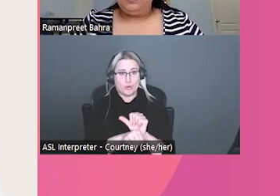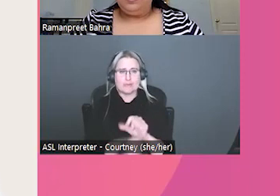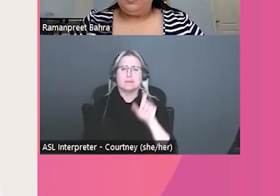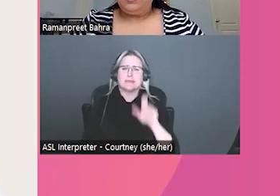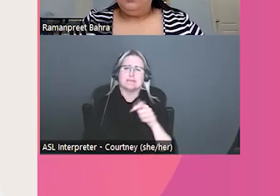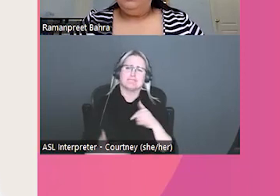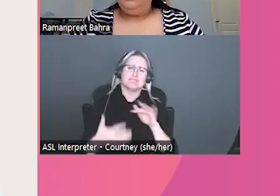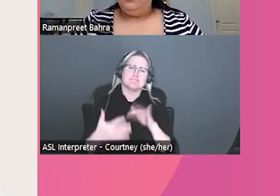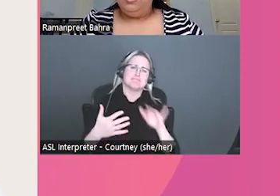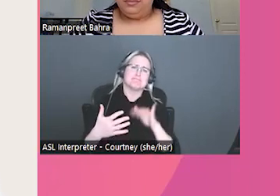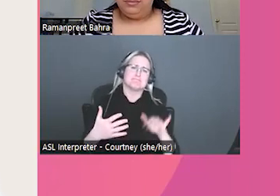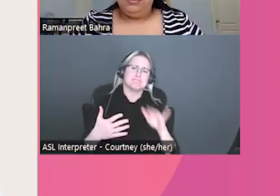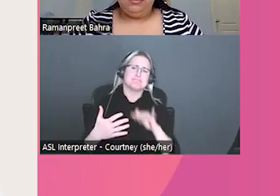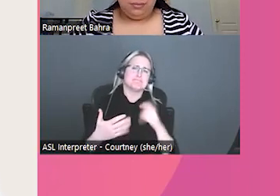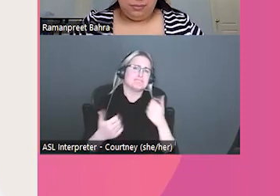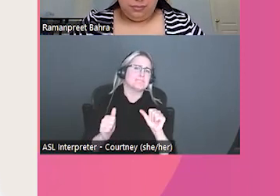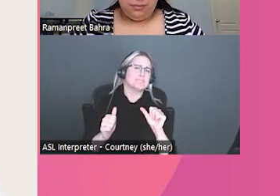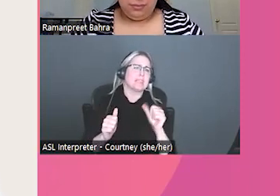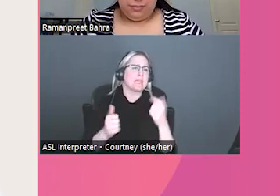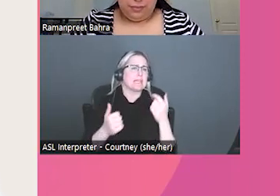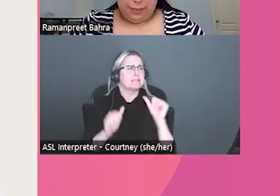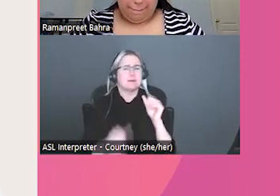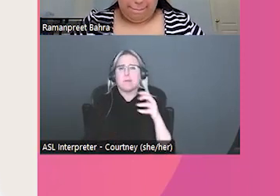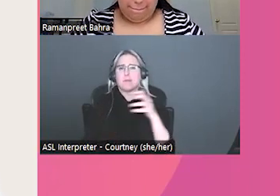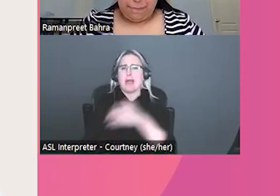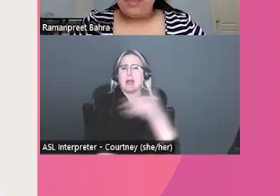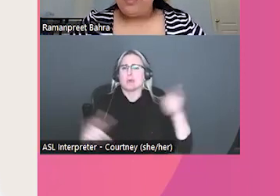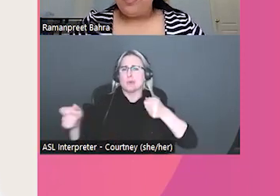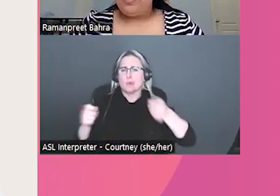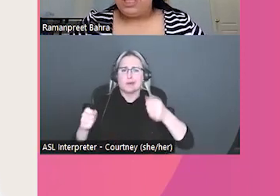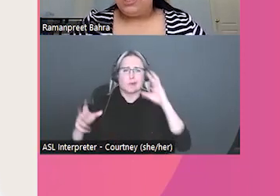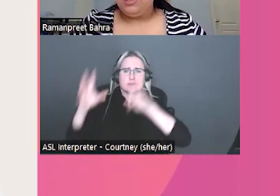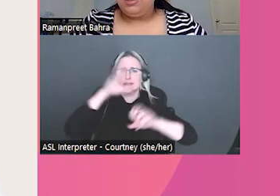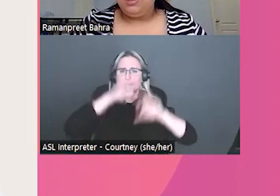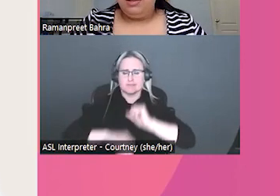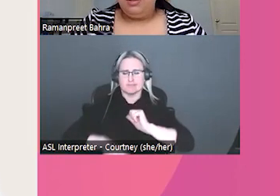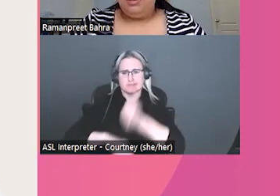about power-ridden and prejudicial assumptions that fuel weight-based beliefs.